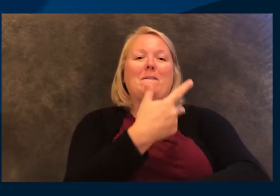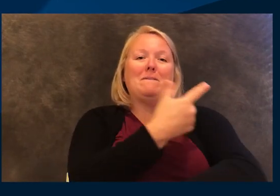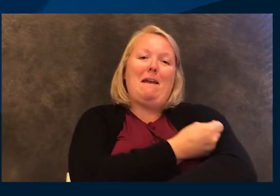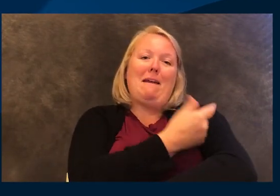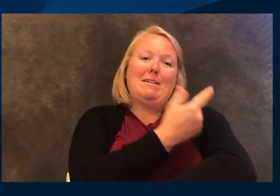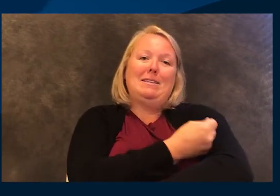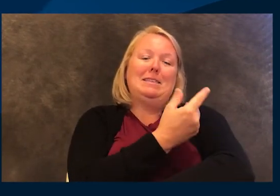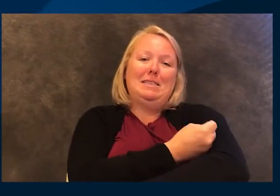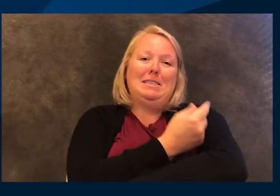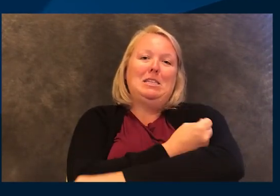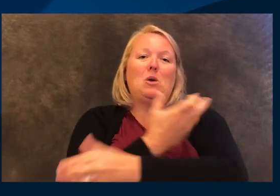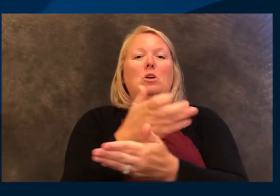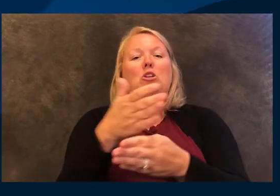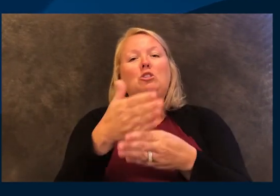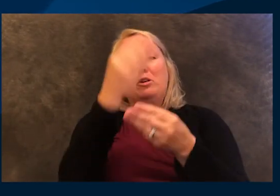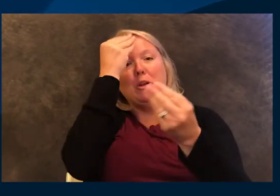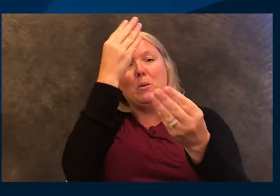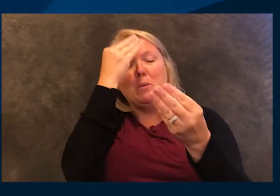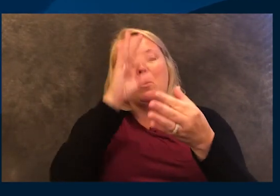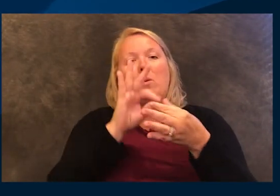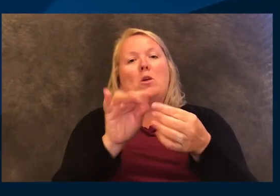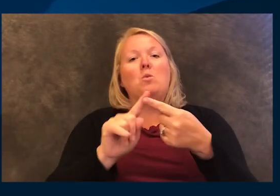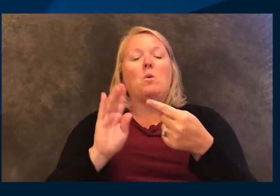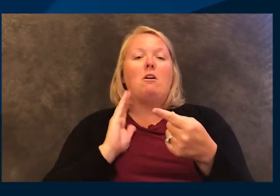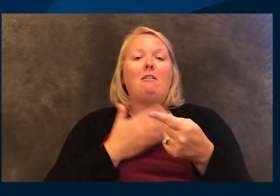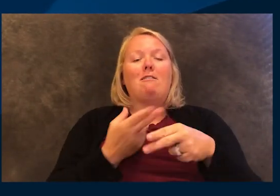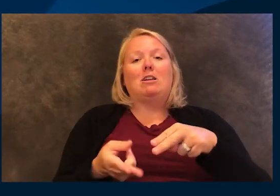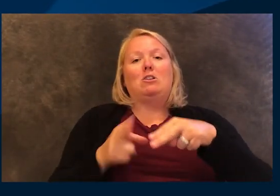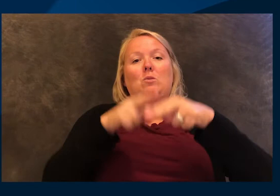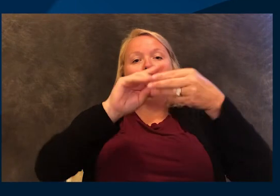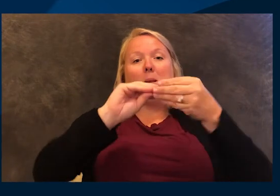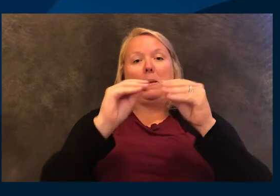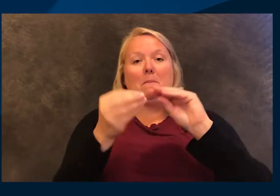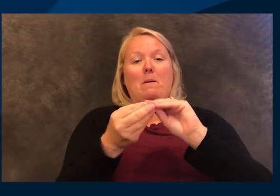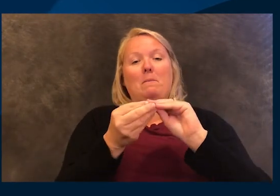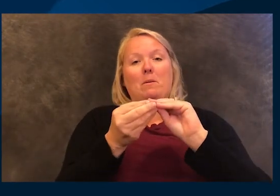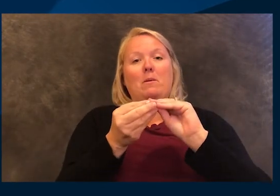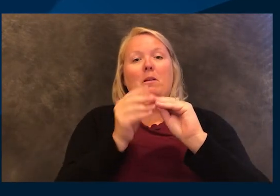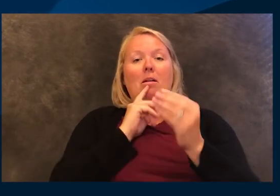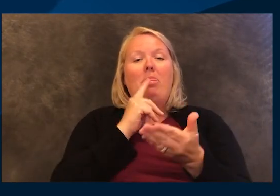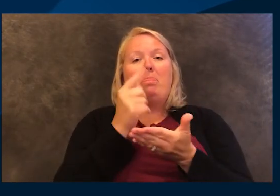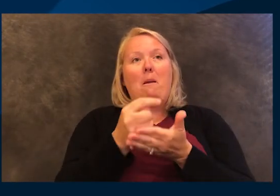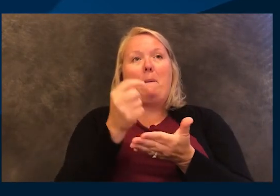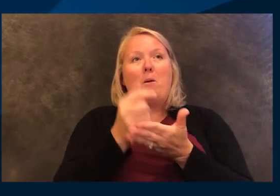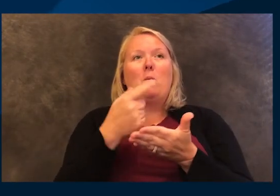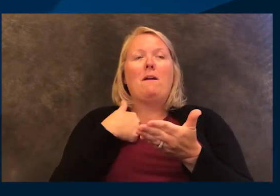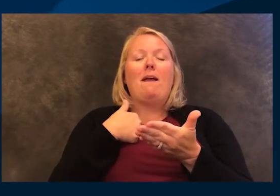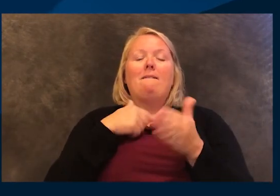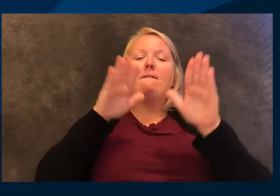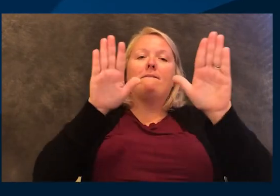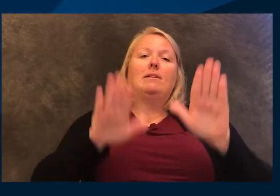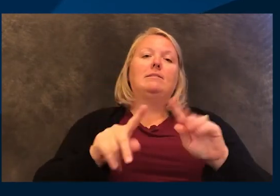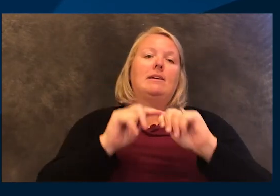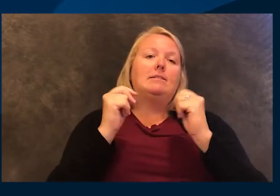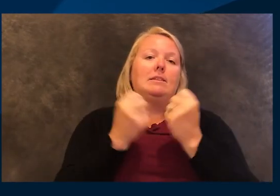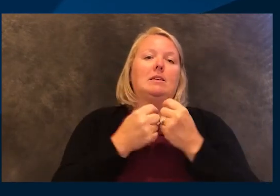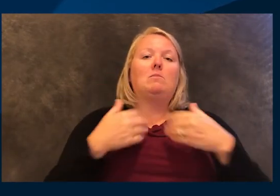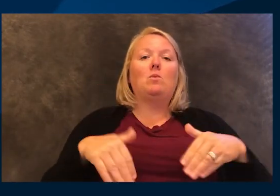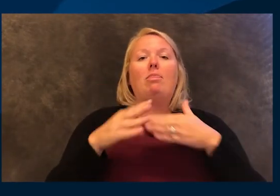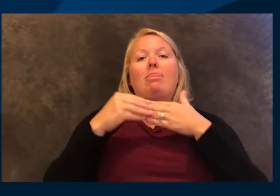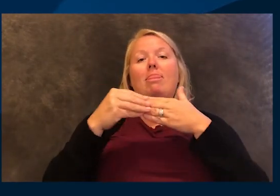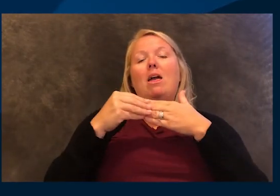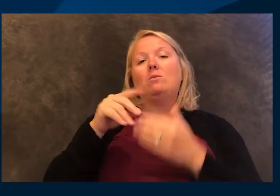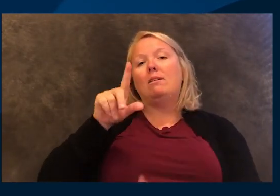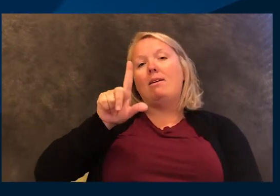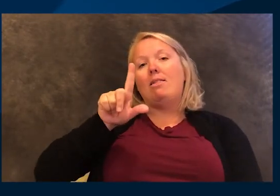some information about our increasing number of delivery of therapeutics. We have a fantastic team led by Dr.